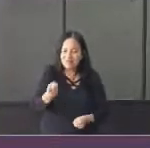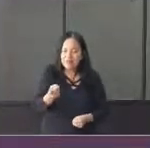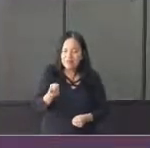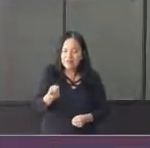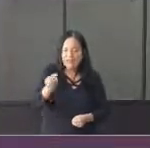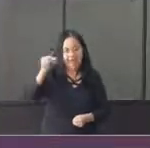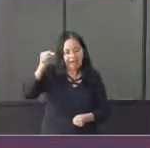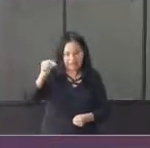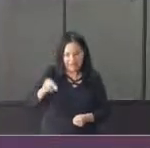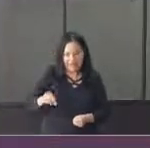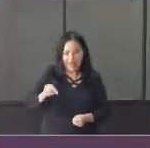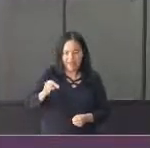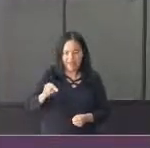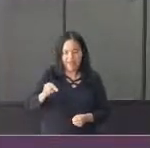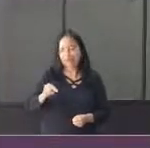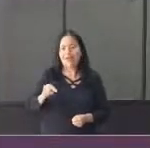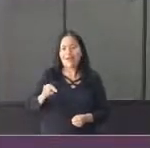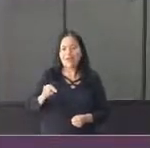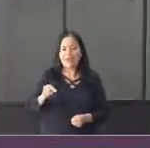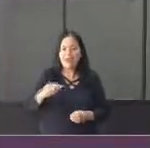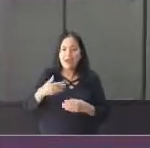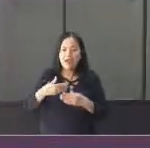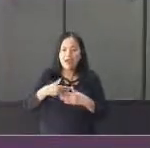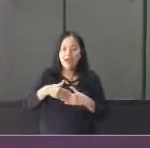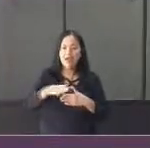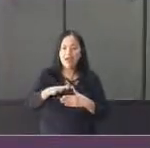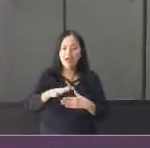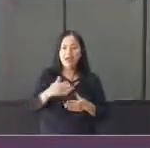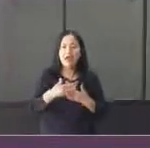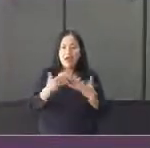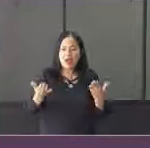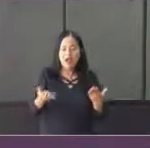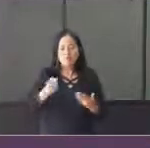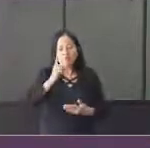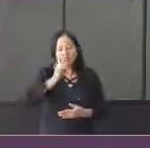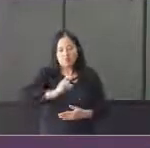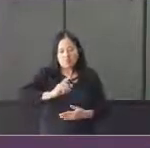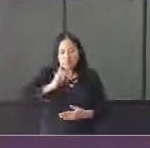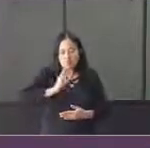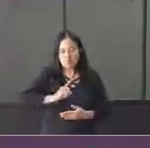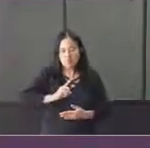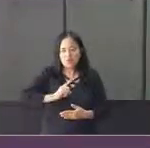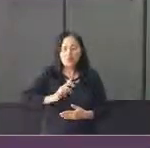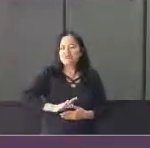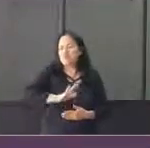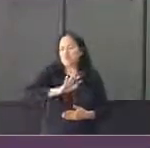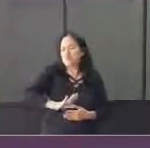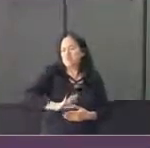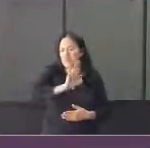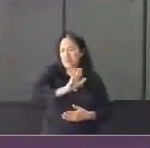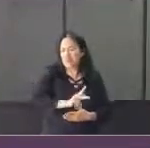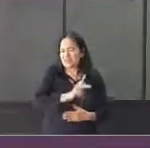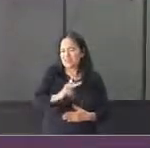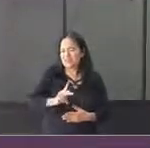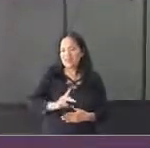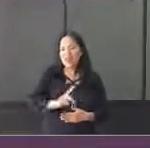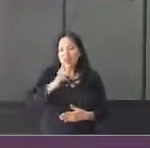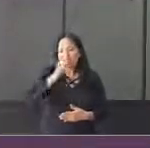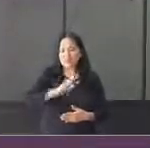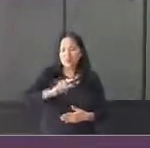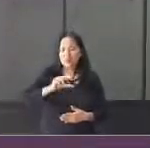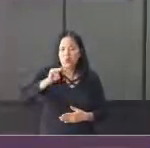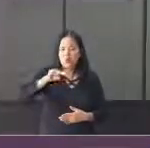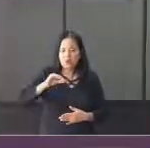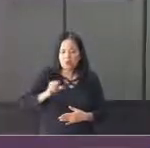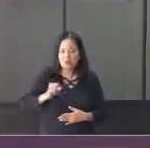We built therefrom what we call today the women communities, like the Lunas